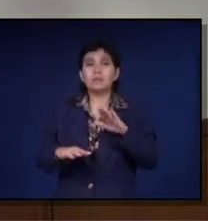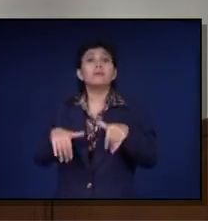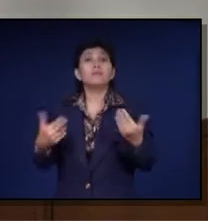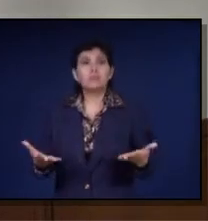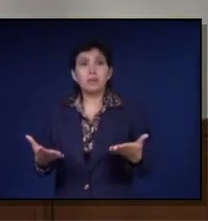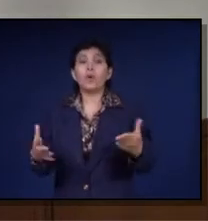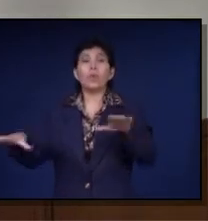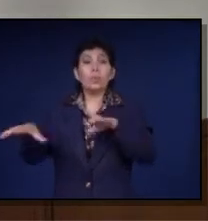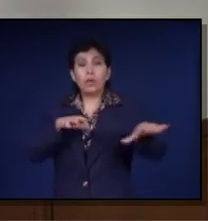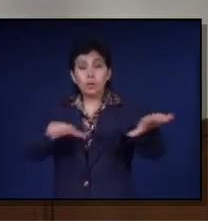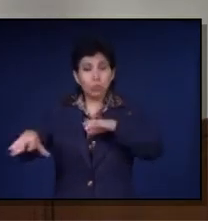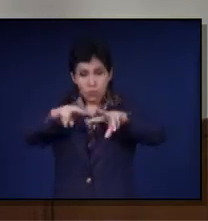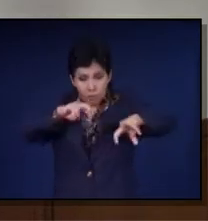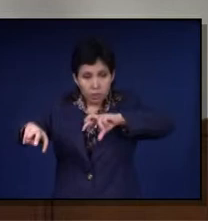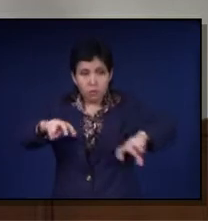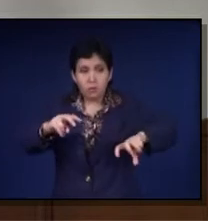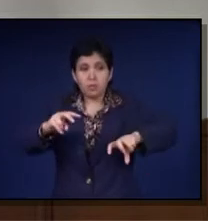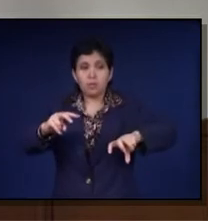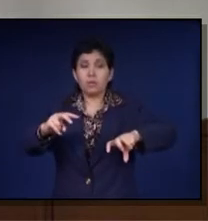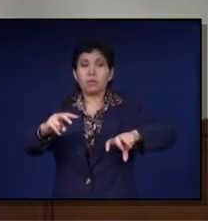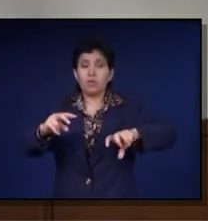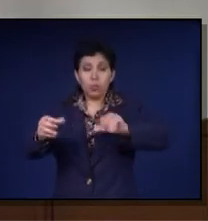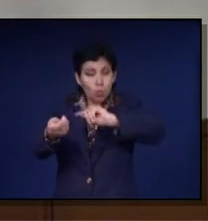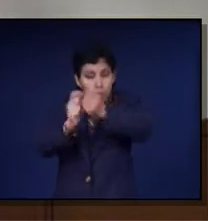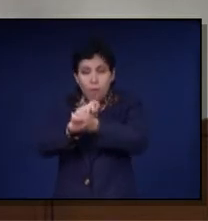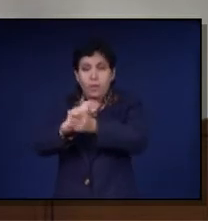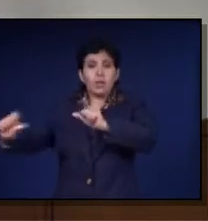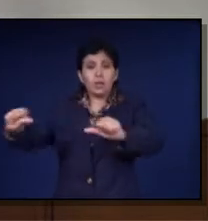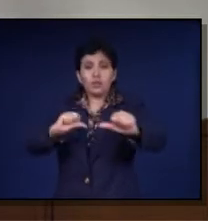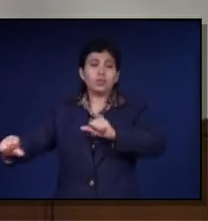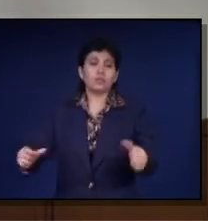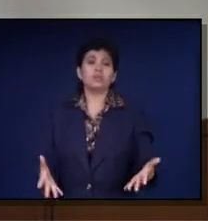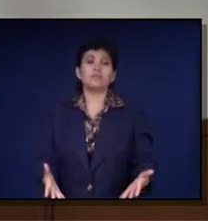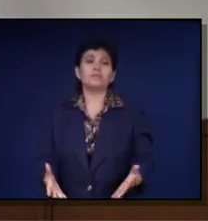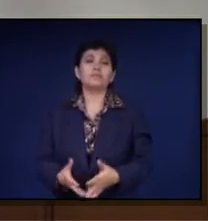research, is putting your ideas into action.